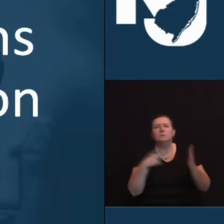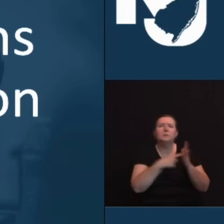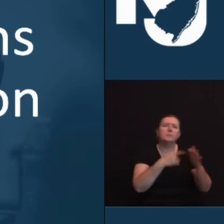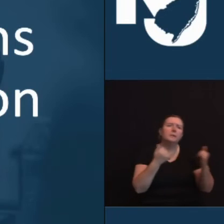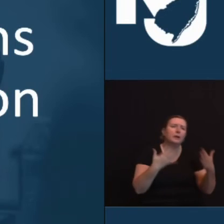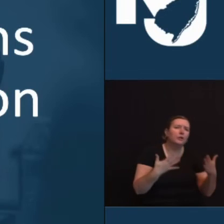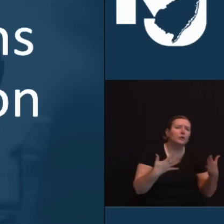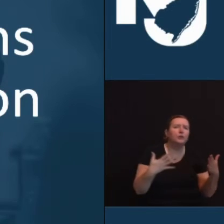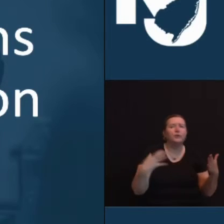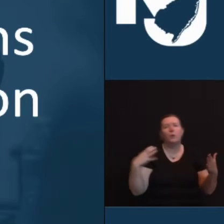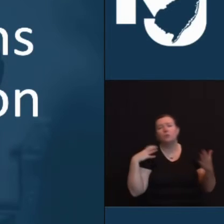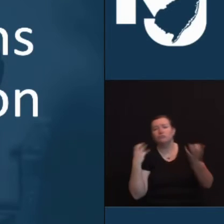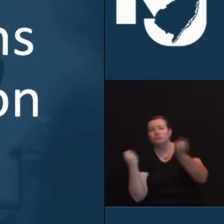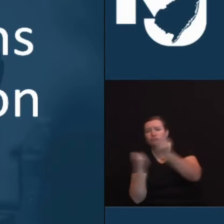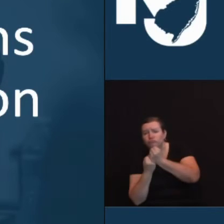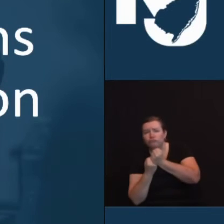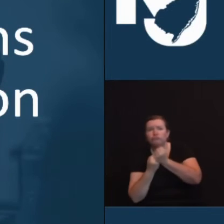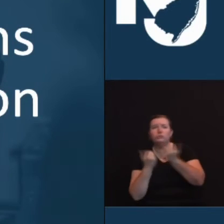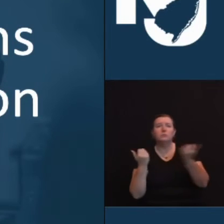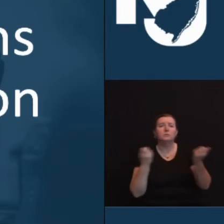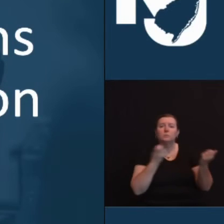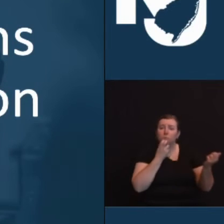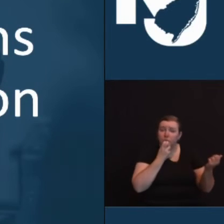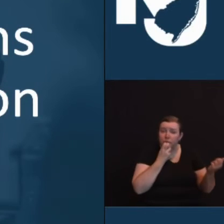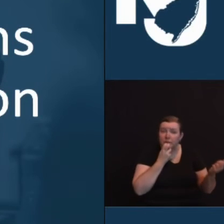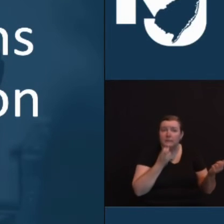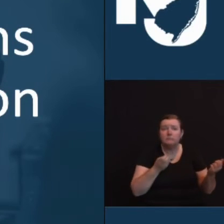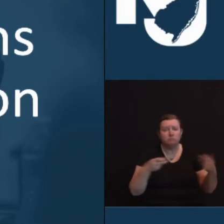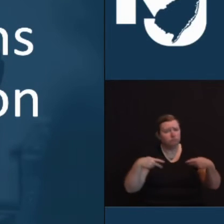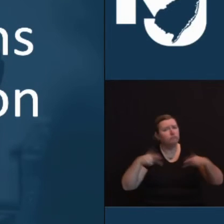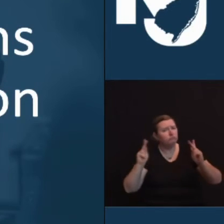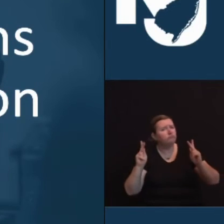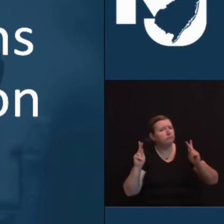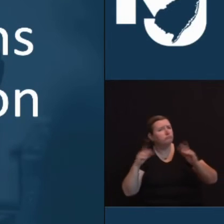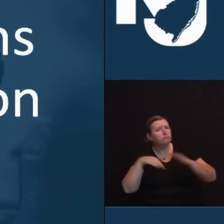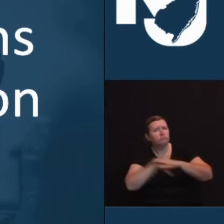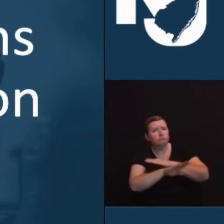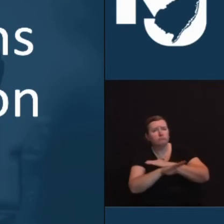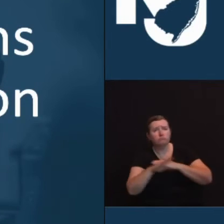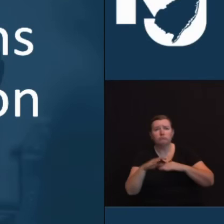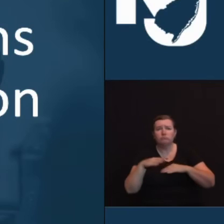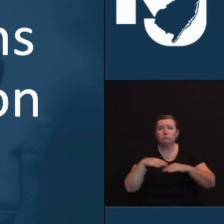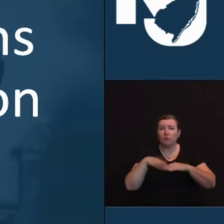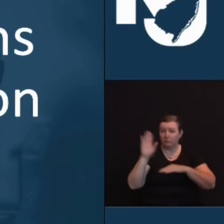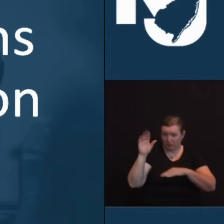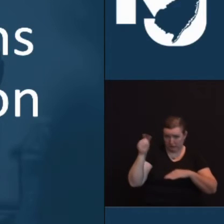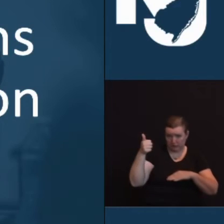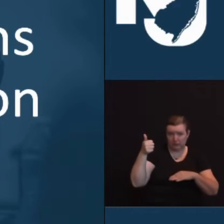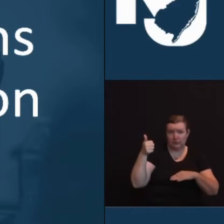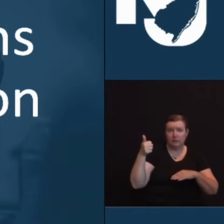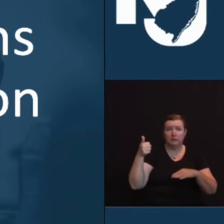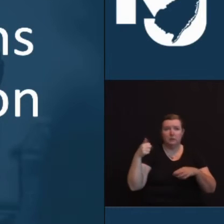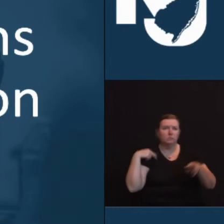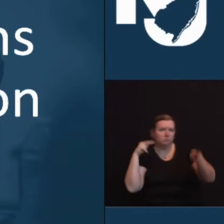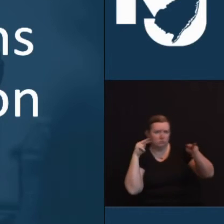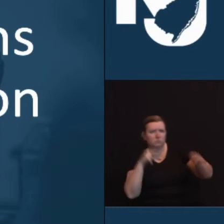referees. In most cases where those necessary individuals exceed 10 people, spectators will not be